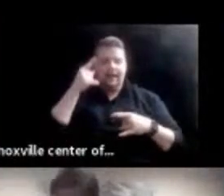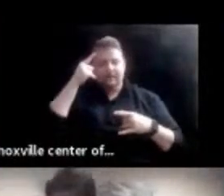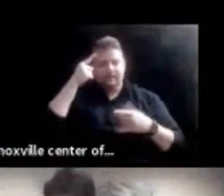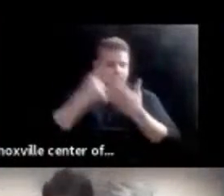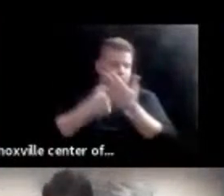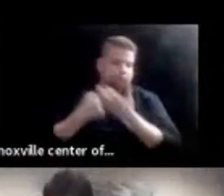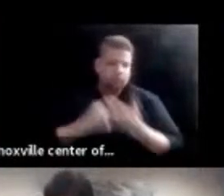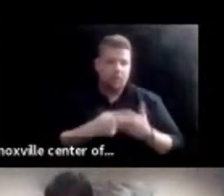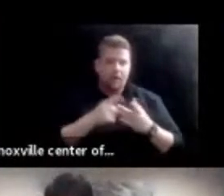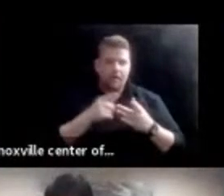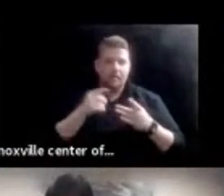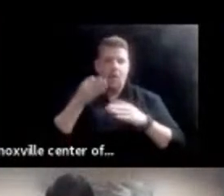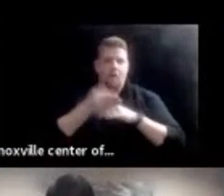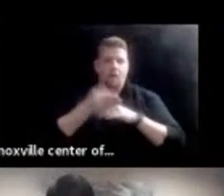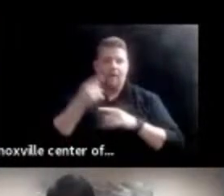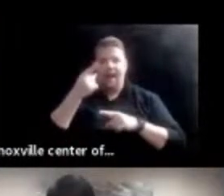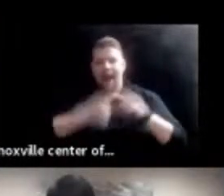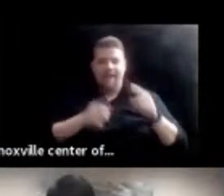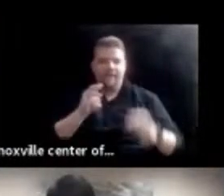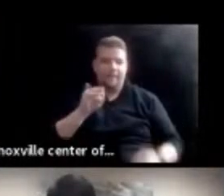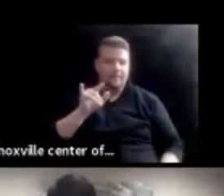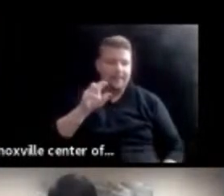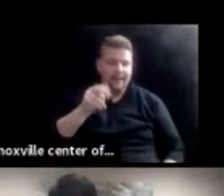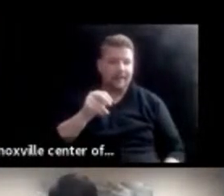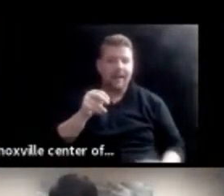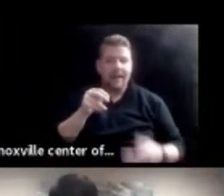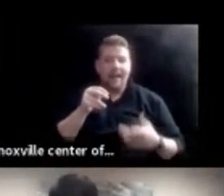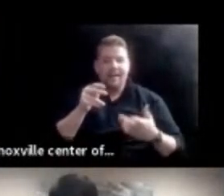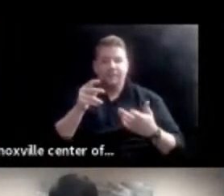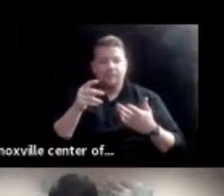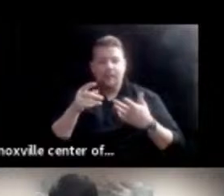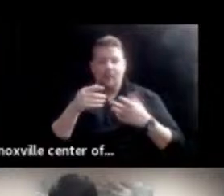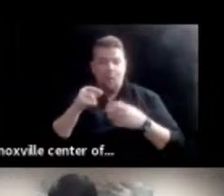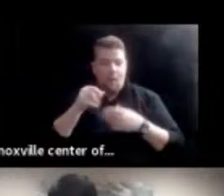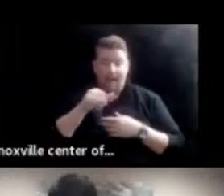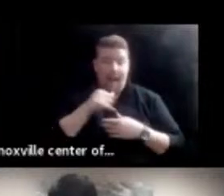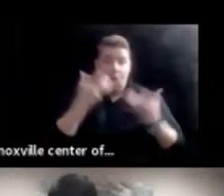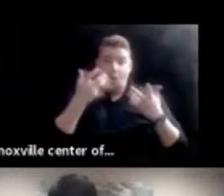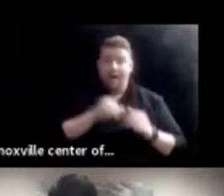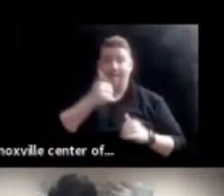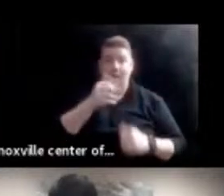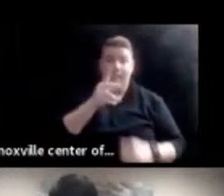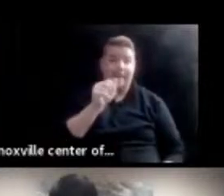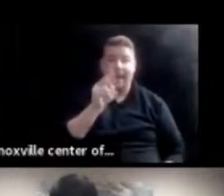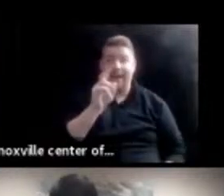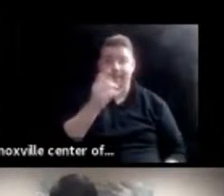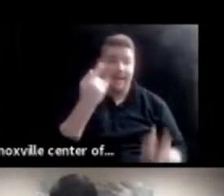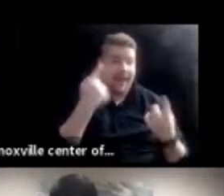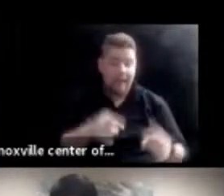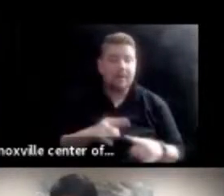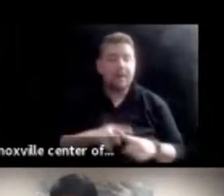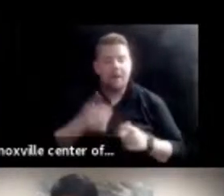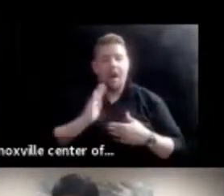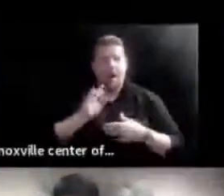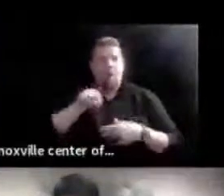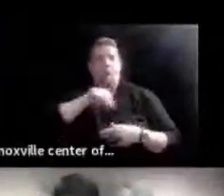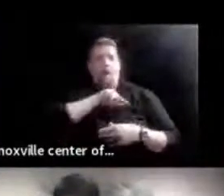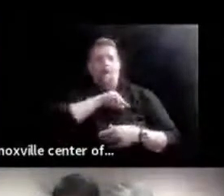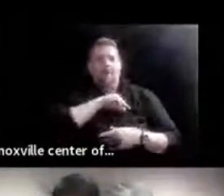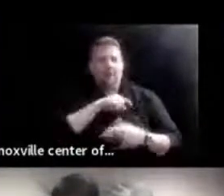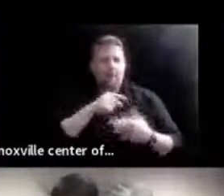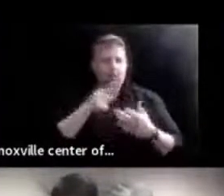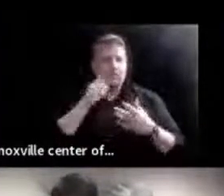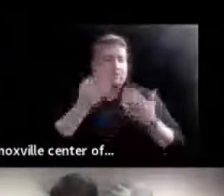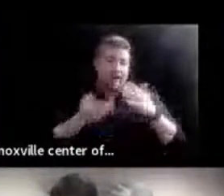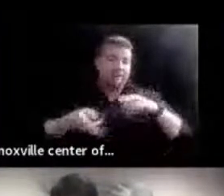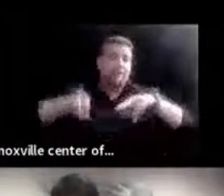probably over 500,000 and will qualify for some other funding. I don't want another pandemic to happen, but our qualifications for some things will go up.